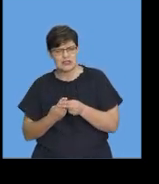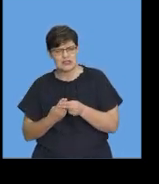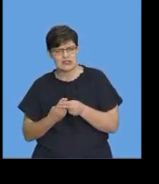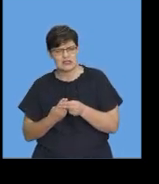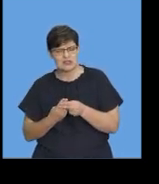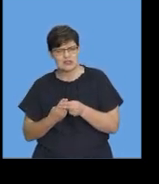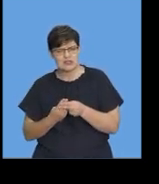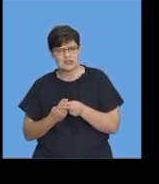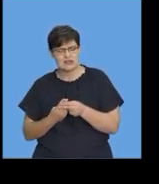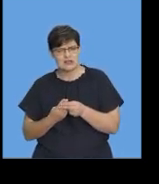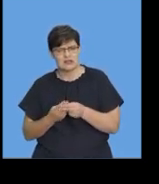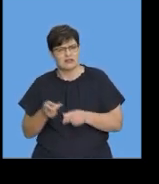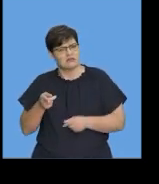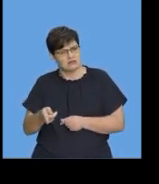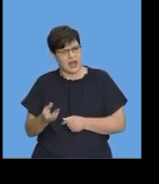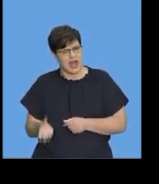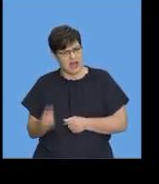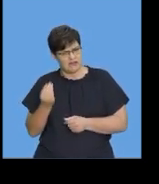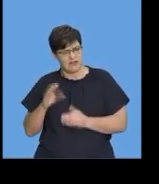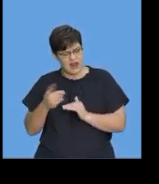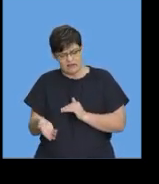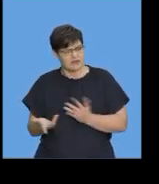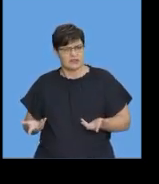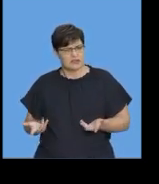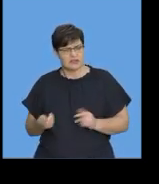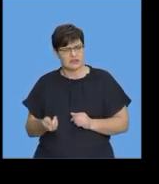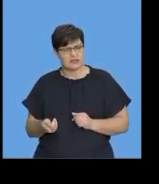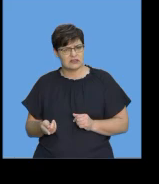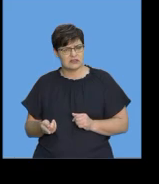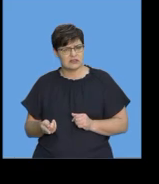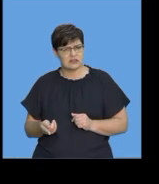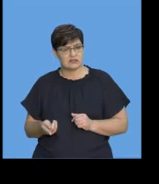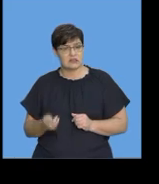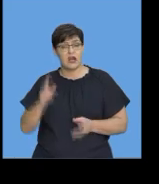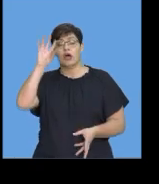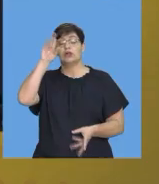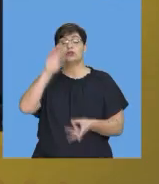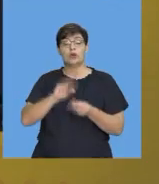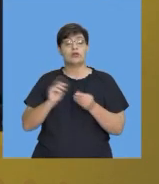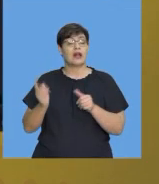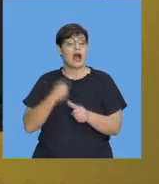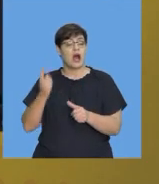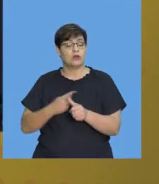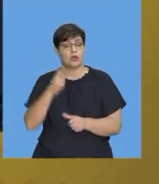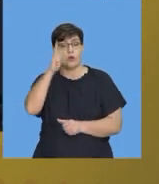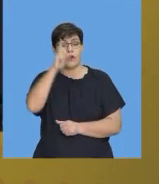batch number 1 do we have left over? Our total stock count was